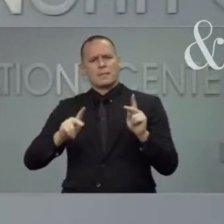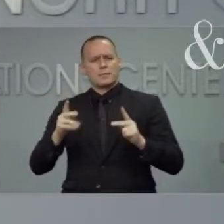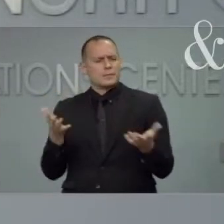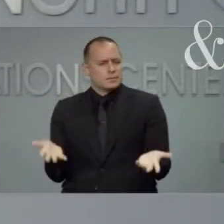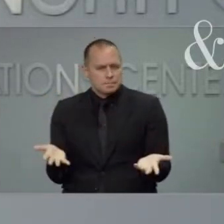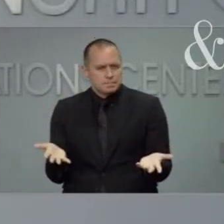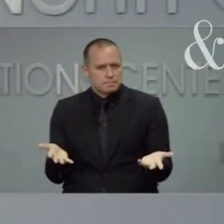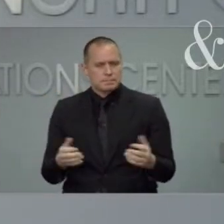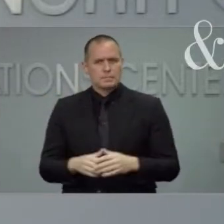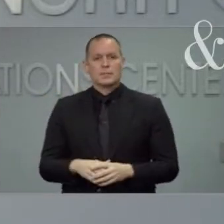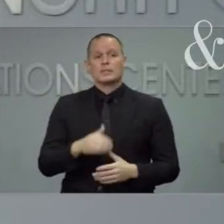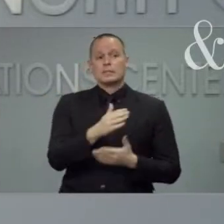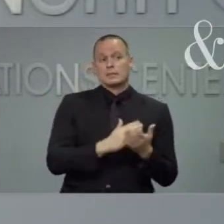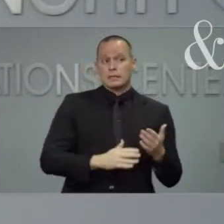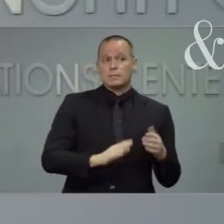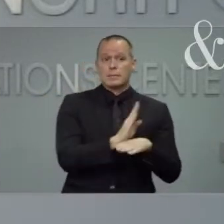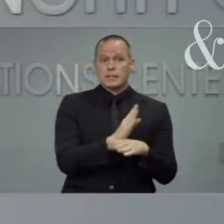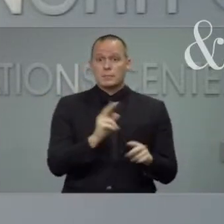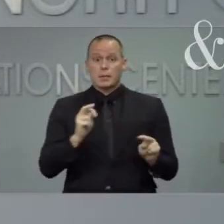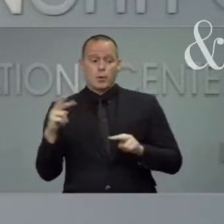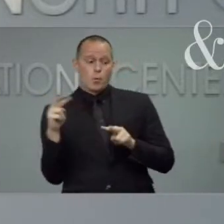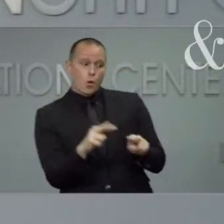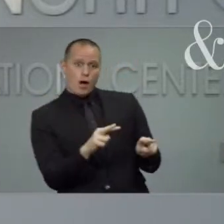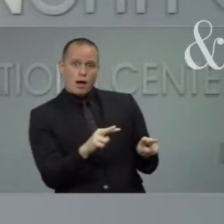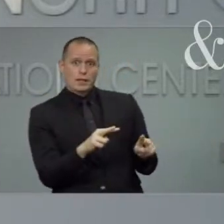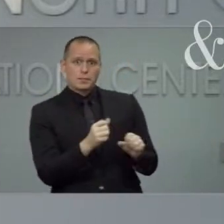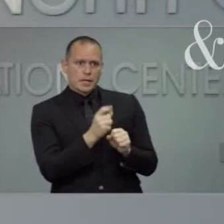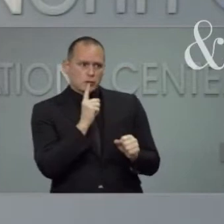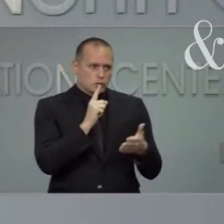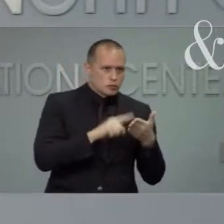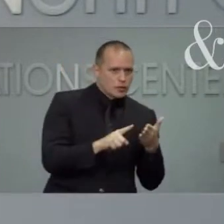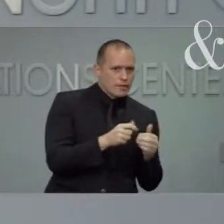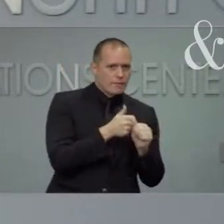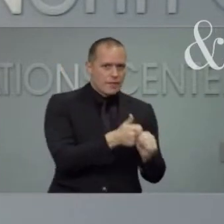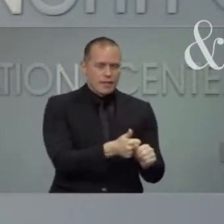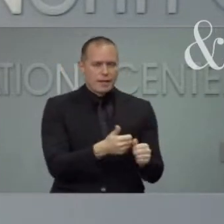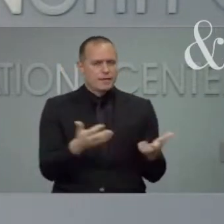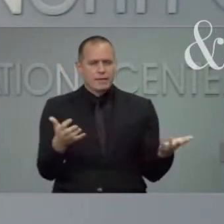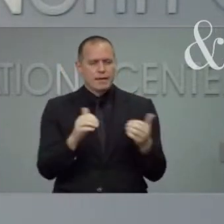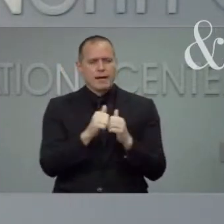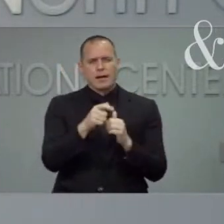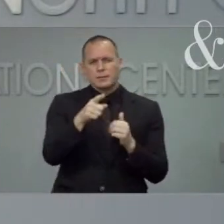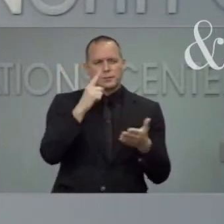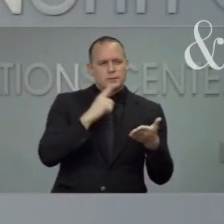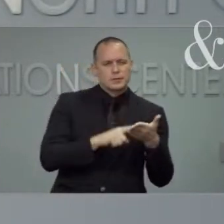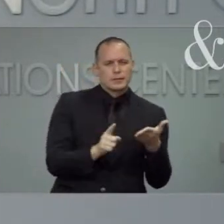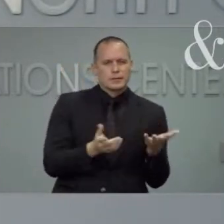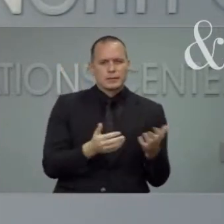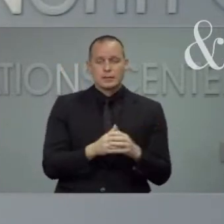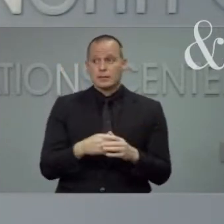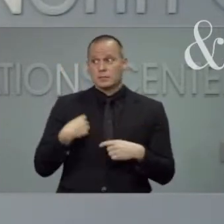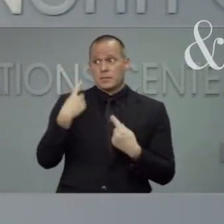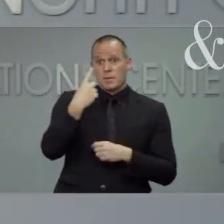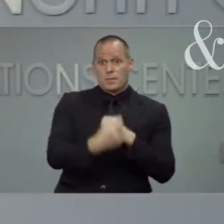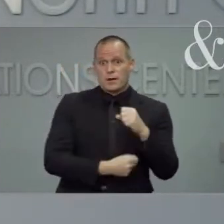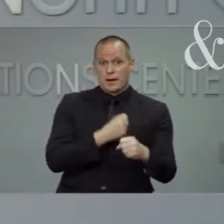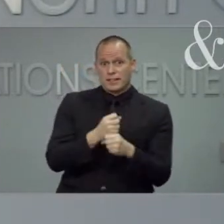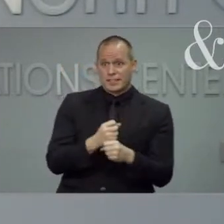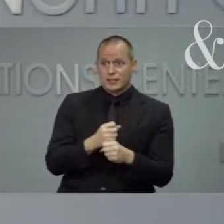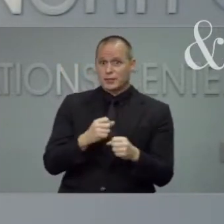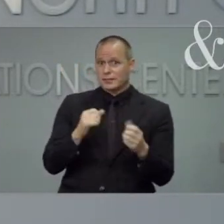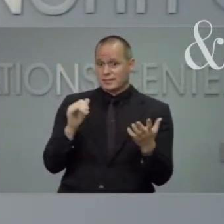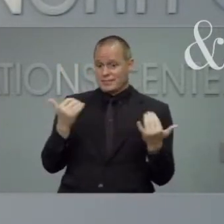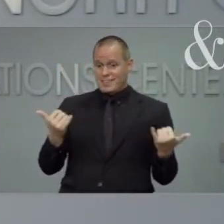the businesses being the enforcers, about people complying with it, or just that this has been a year now of the state of